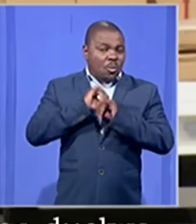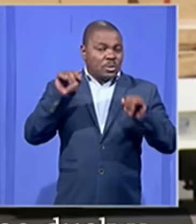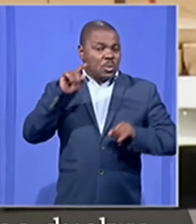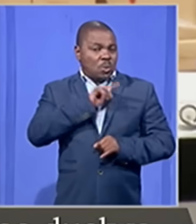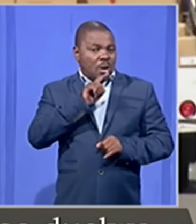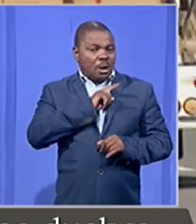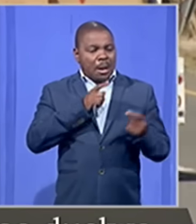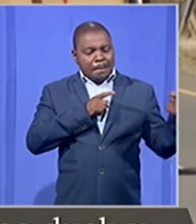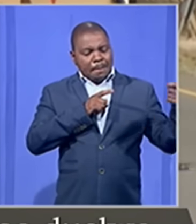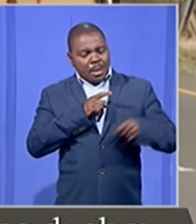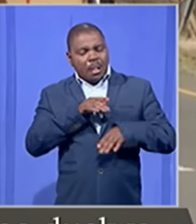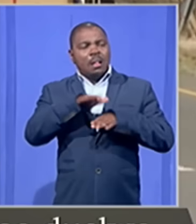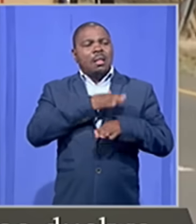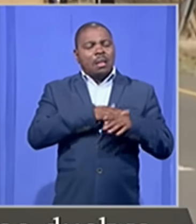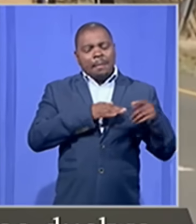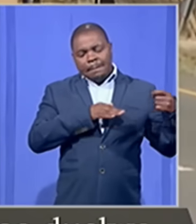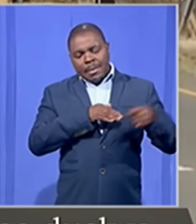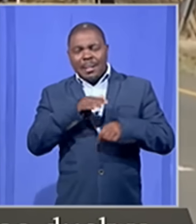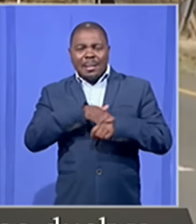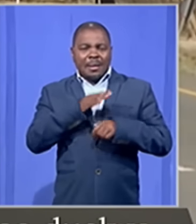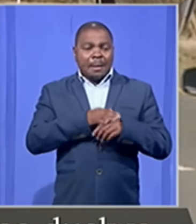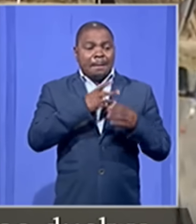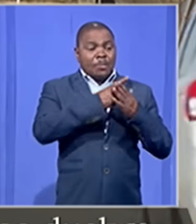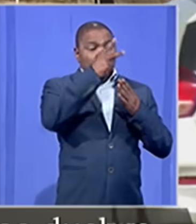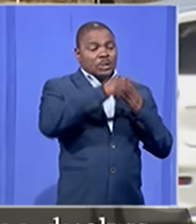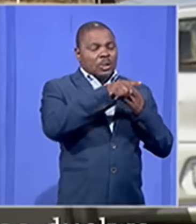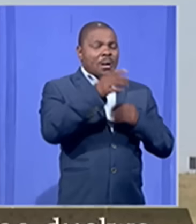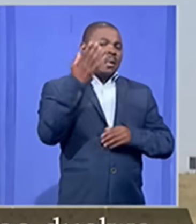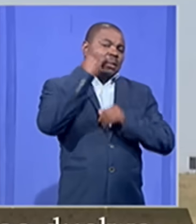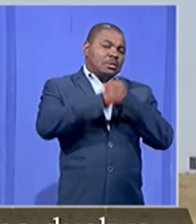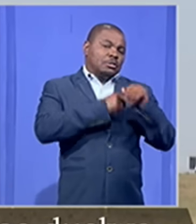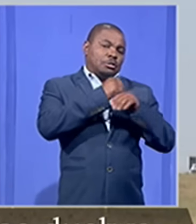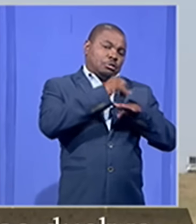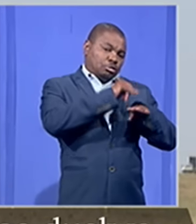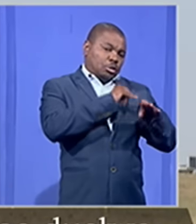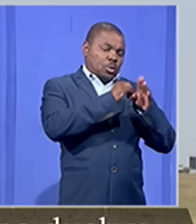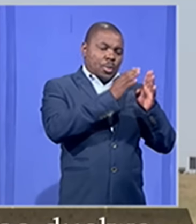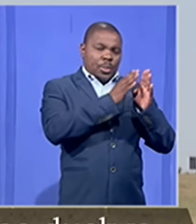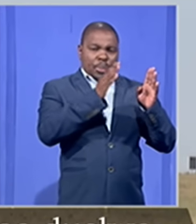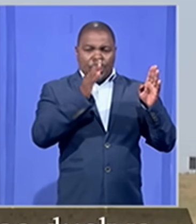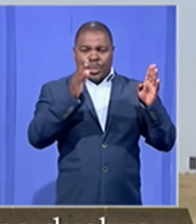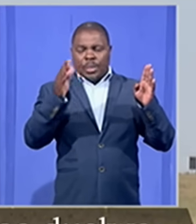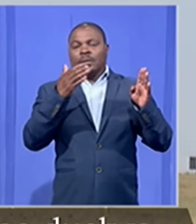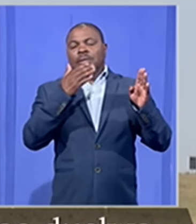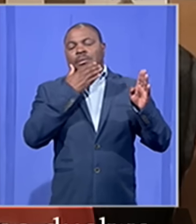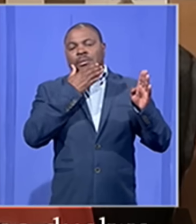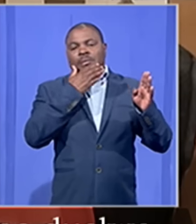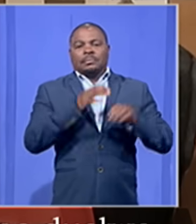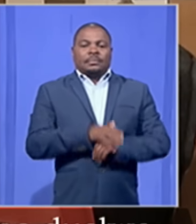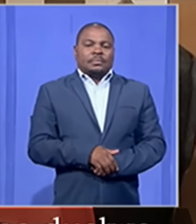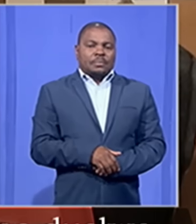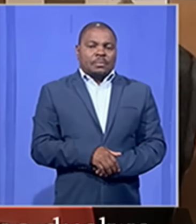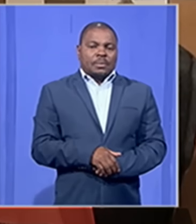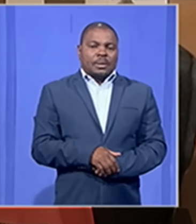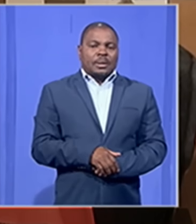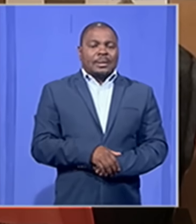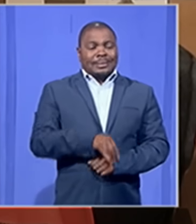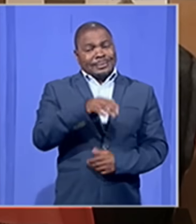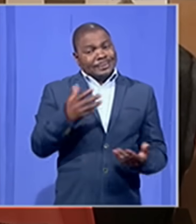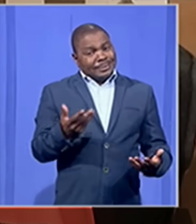ba duelwa thari. Projeke e simolotse ka Firikgong wa gola go fitlhelela ka Sedimonthole. Sandra le ba jwetsa gore even